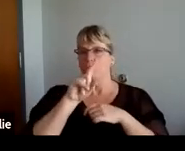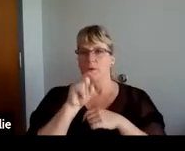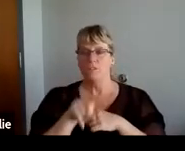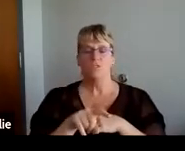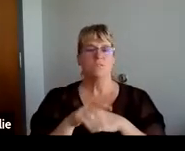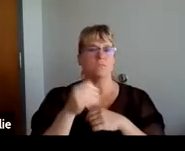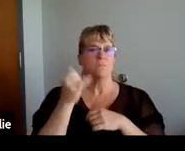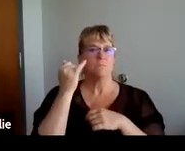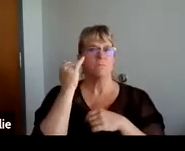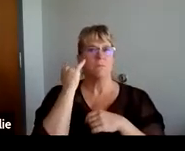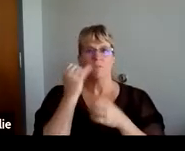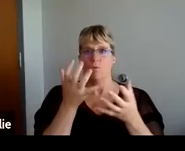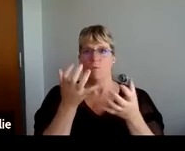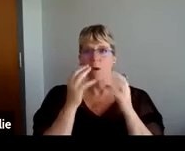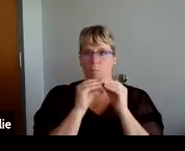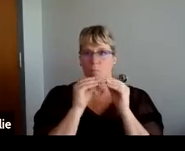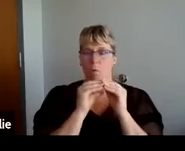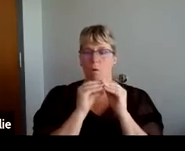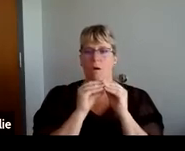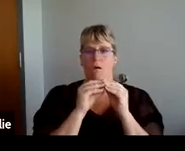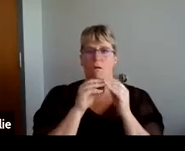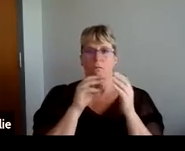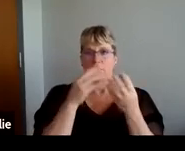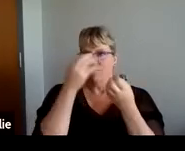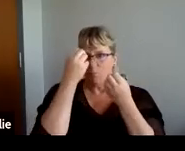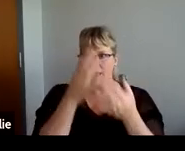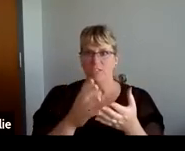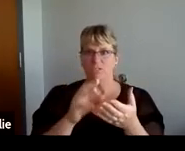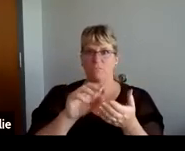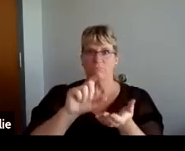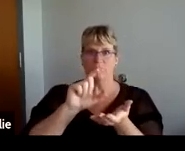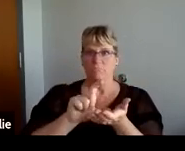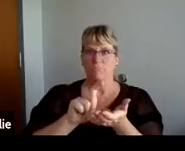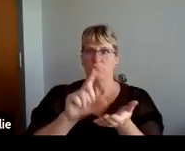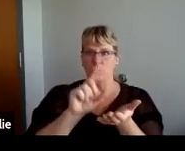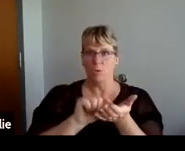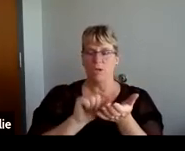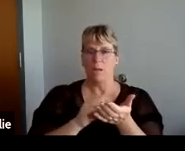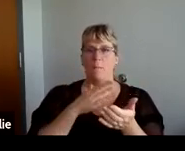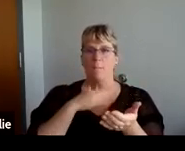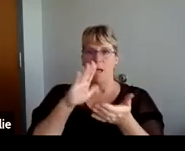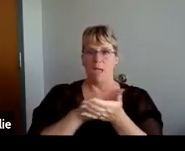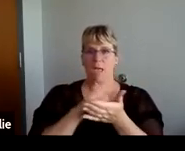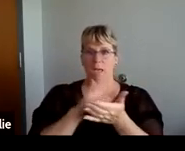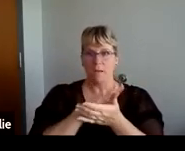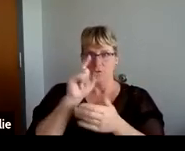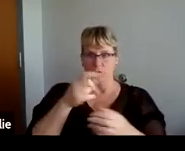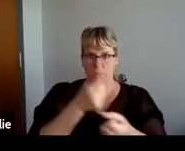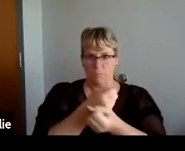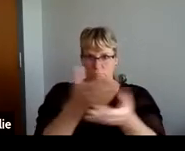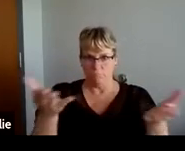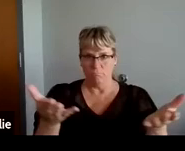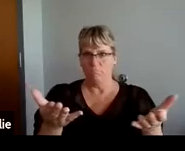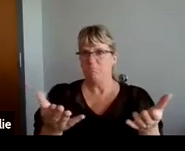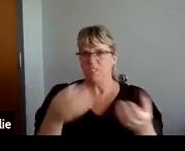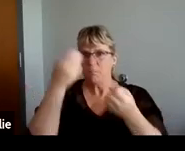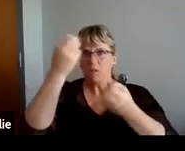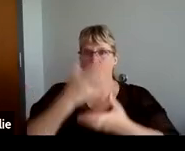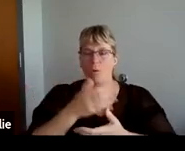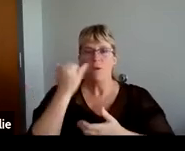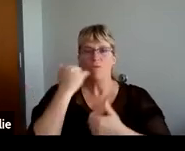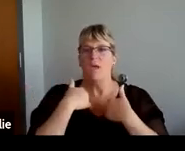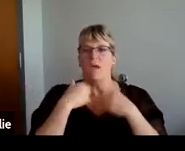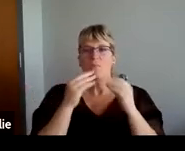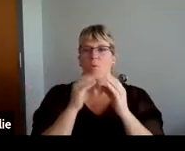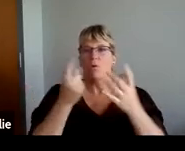you'd like larger prints of the slides. My handout should be part of your packet, so just let me know if you have any